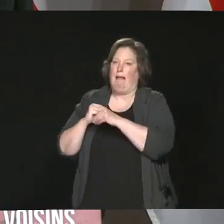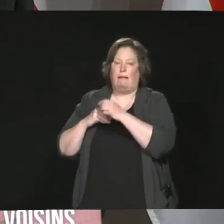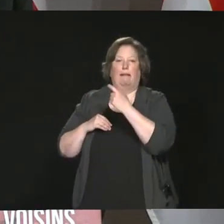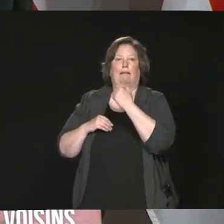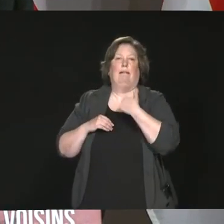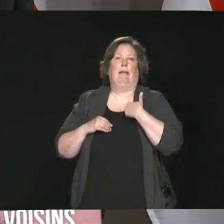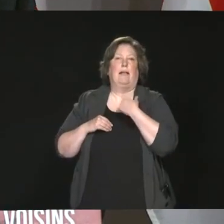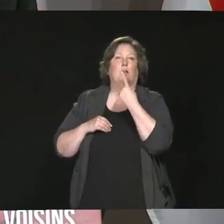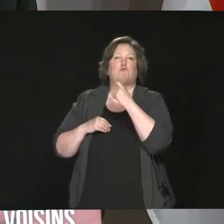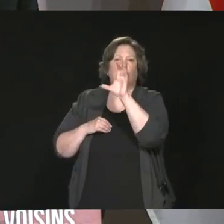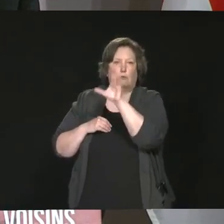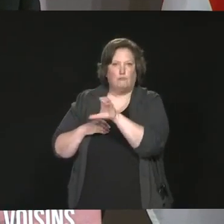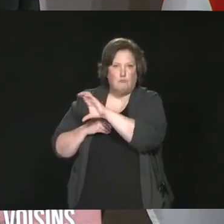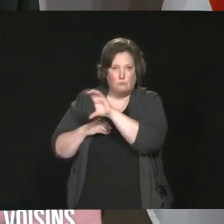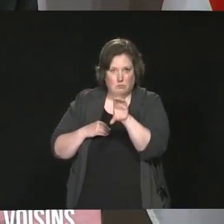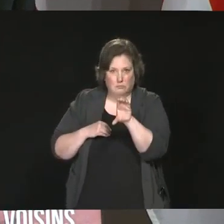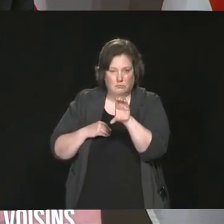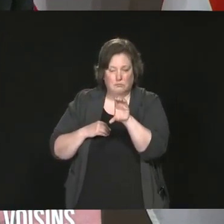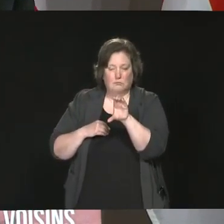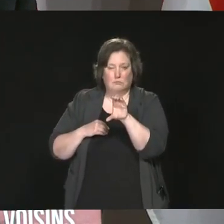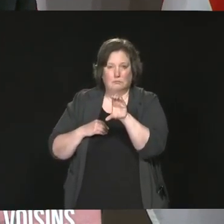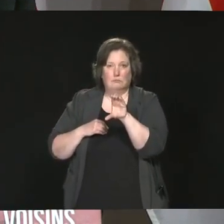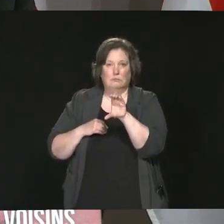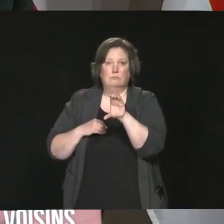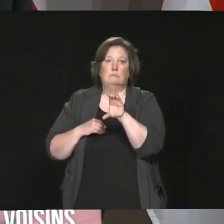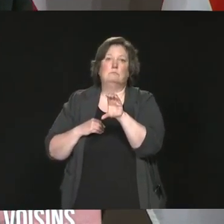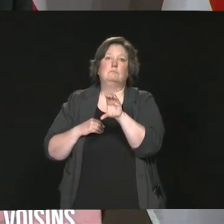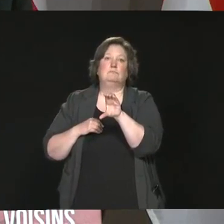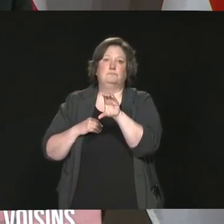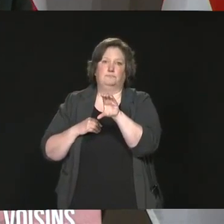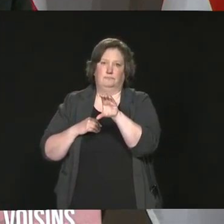And ultimately, we want to maintain a sustainable